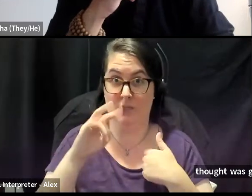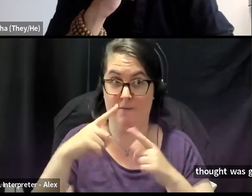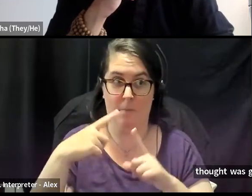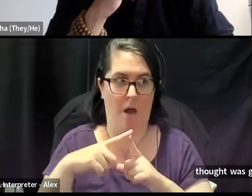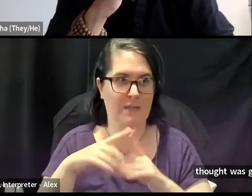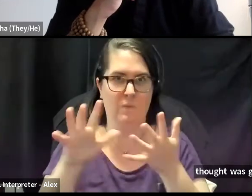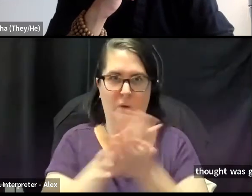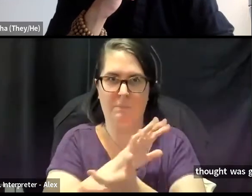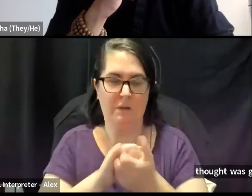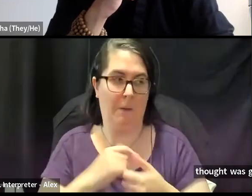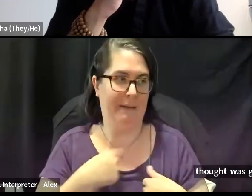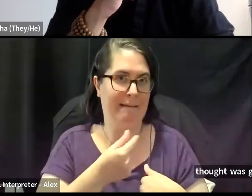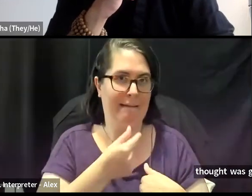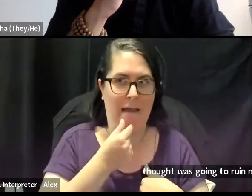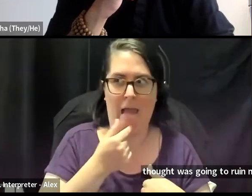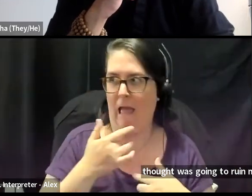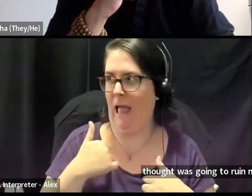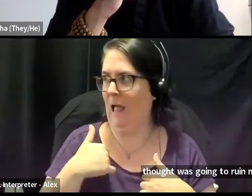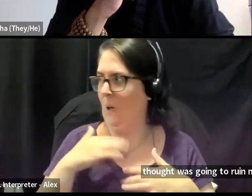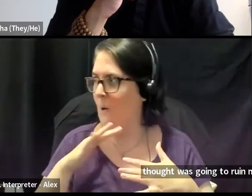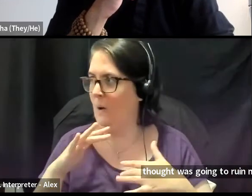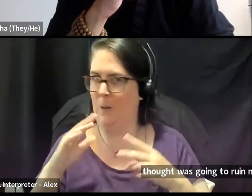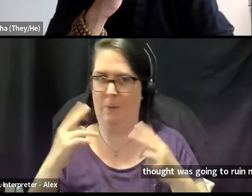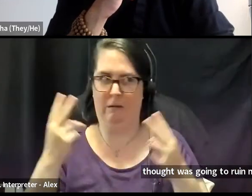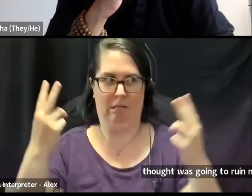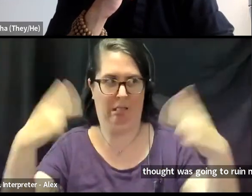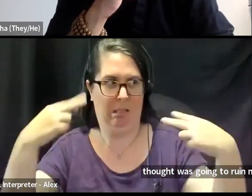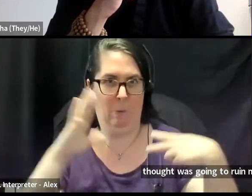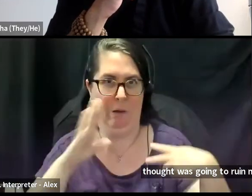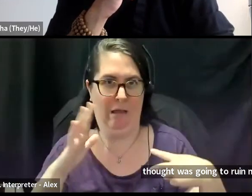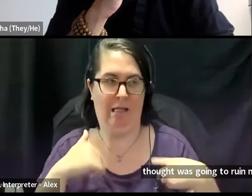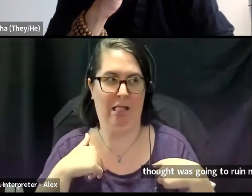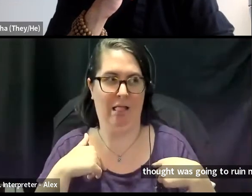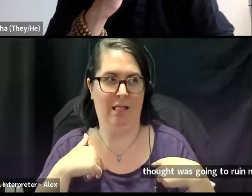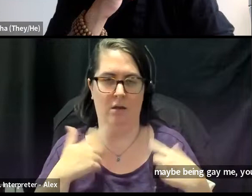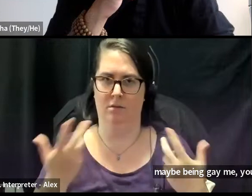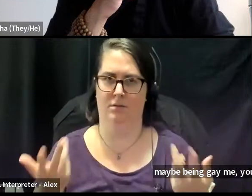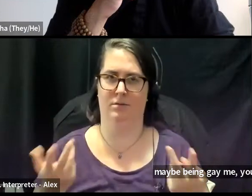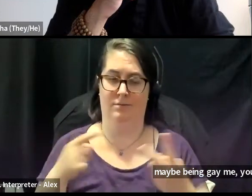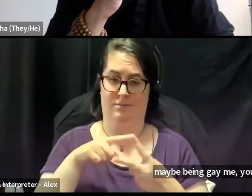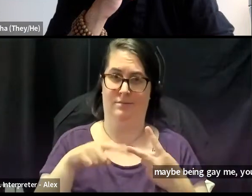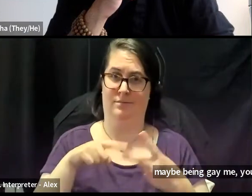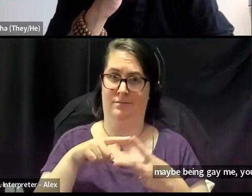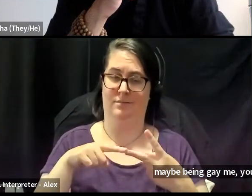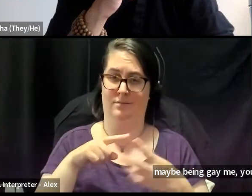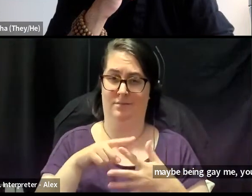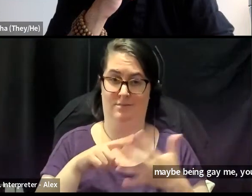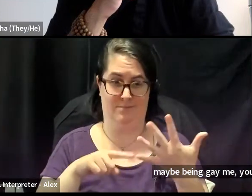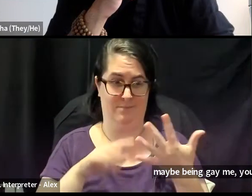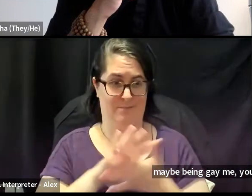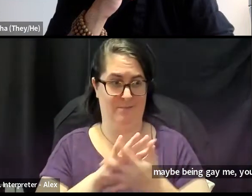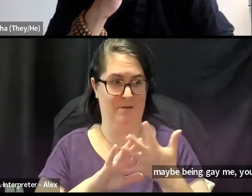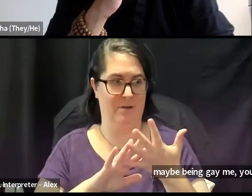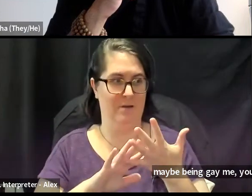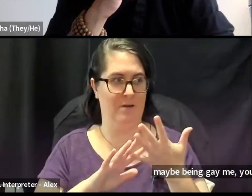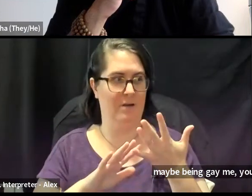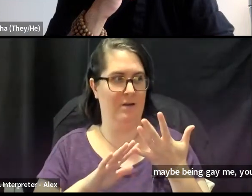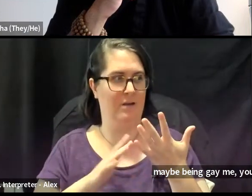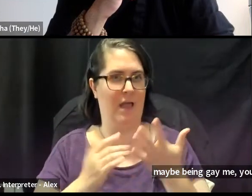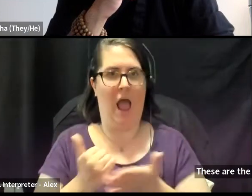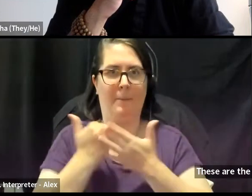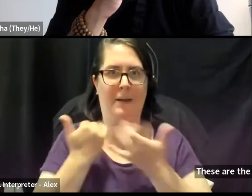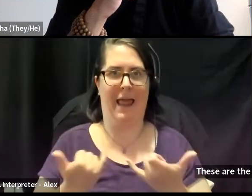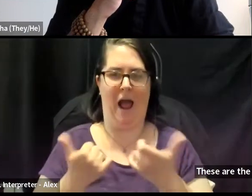positive, me being gay, all of these things, these are the things that are sustaining me